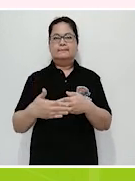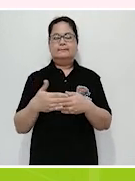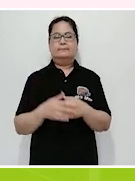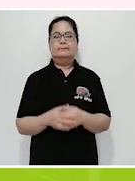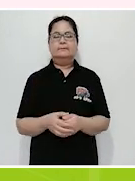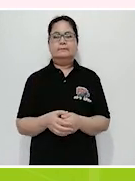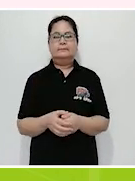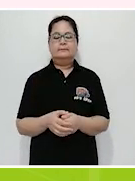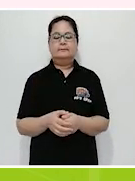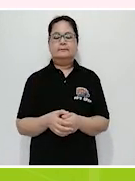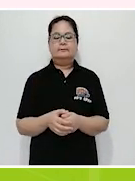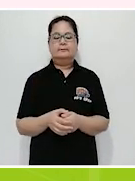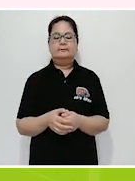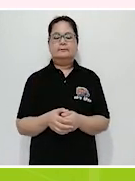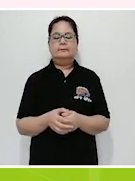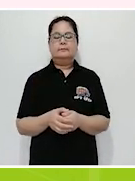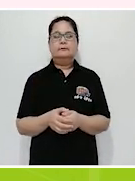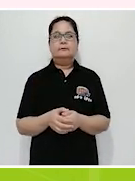next?